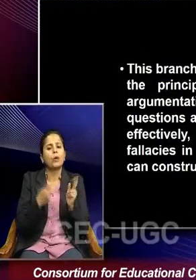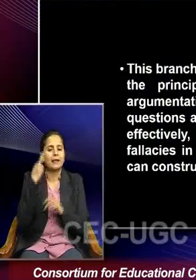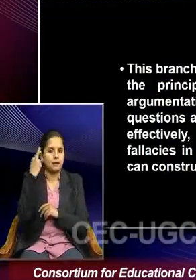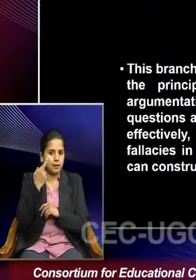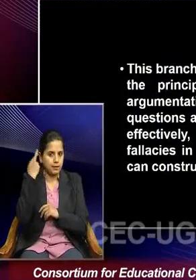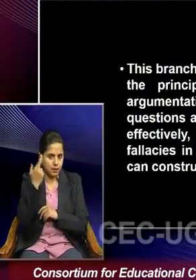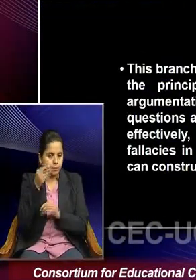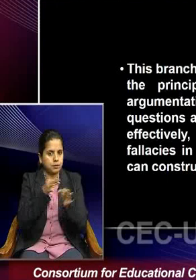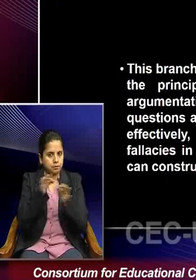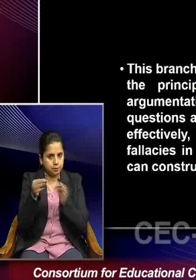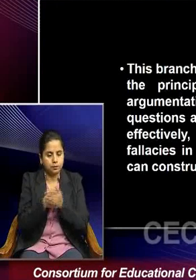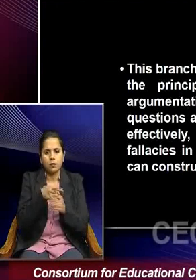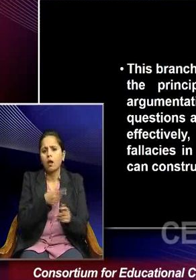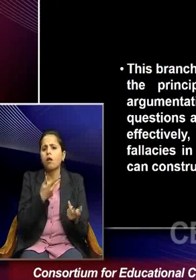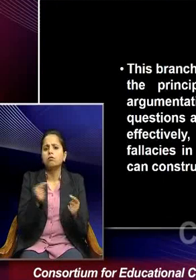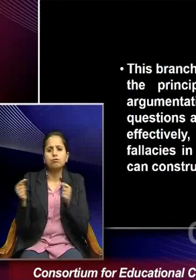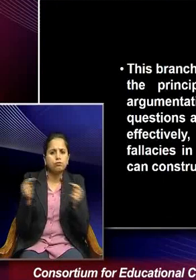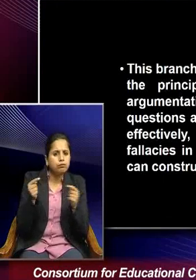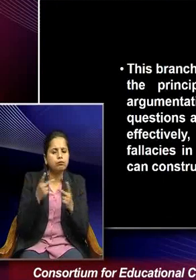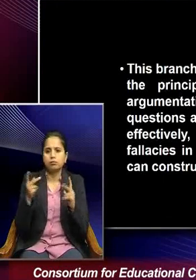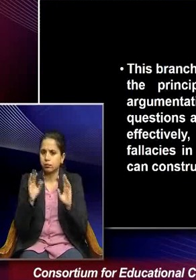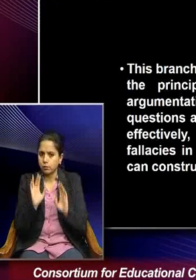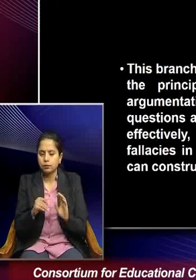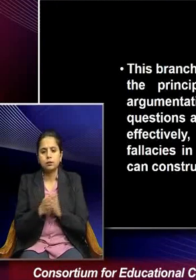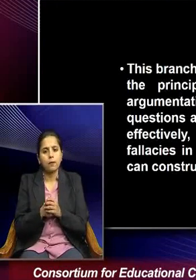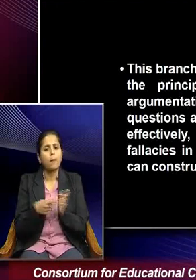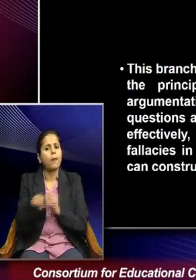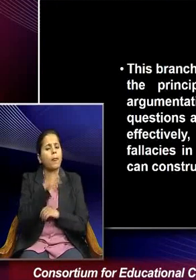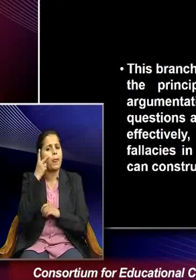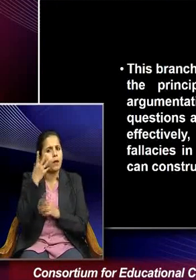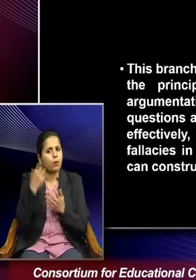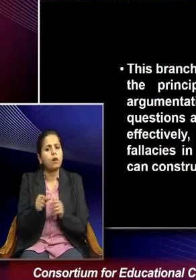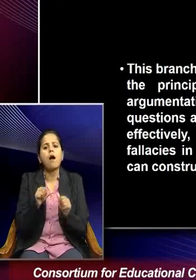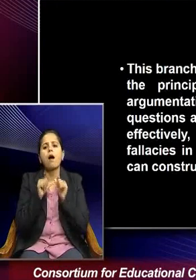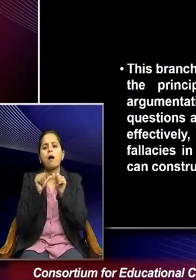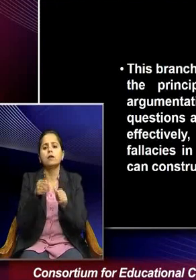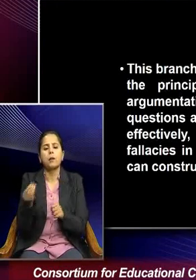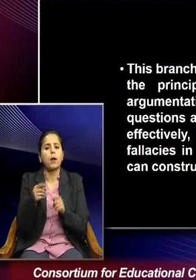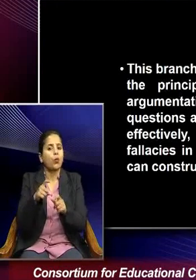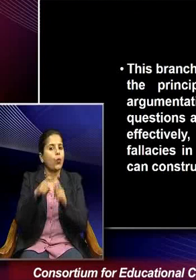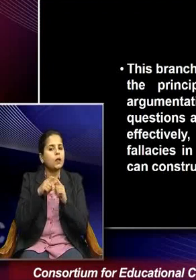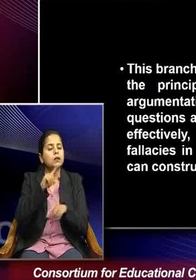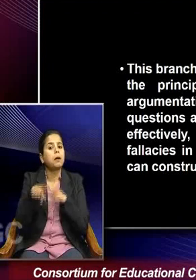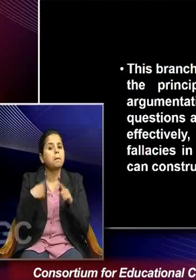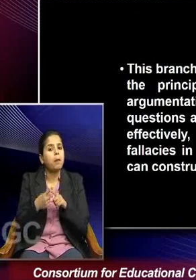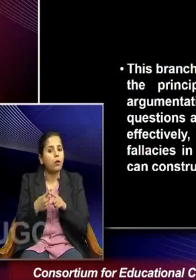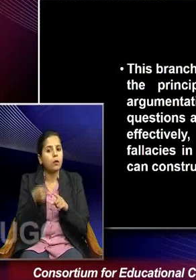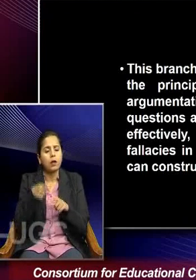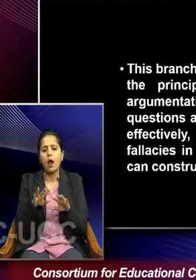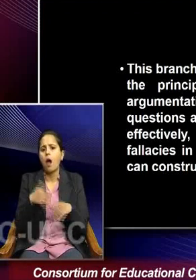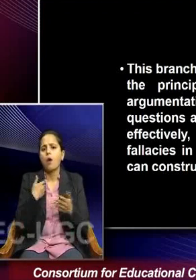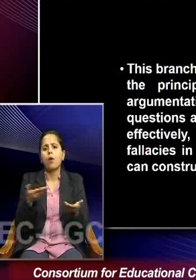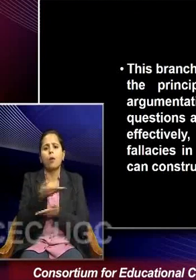reasoning and argumentation. It seeks to answer questions about how can